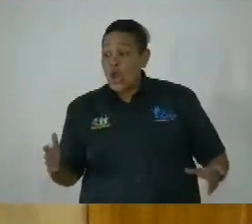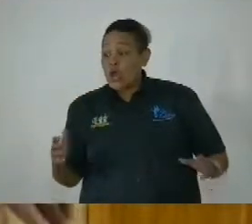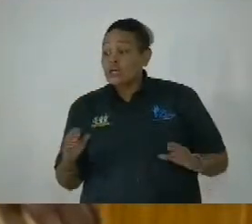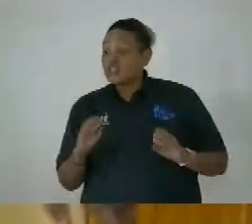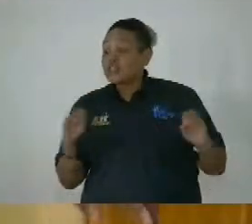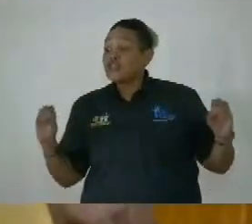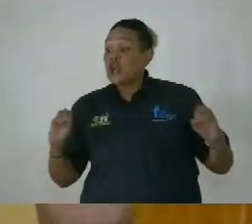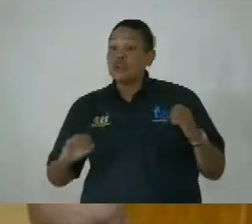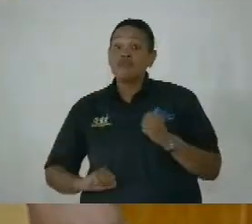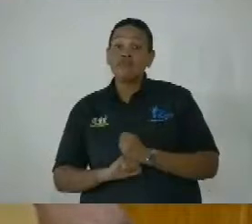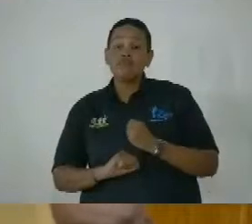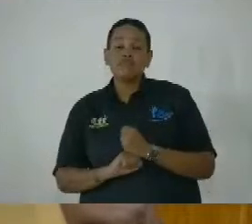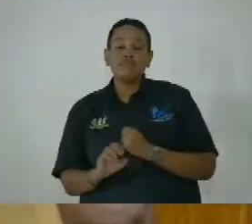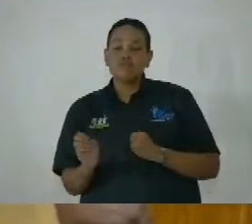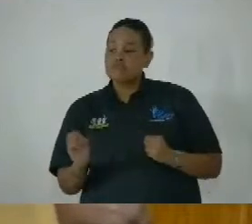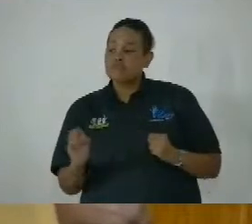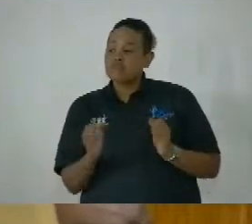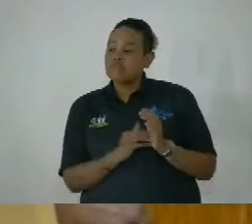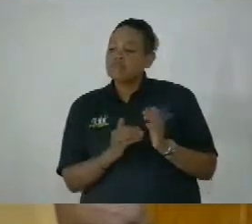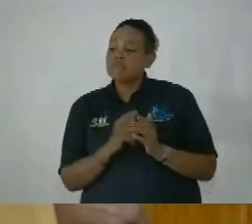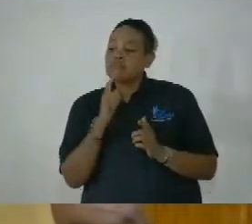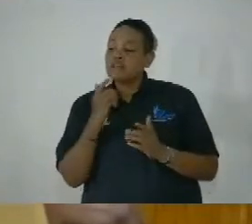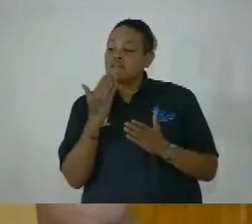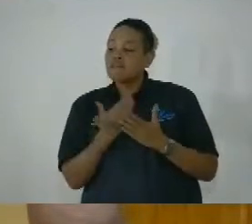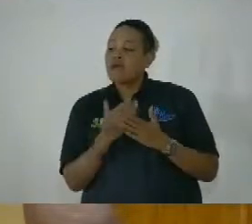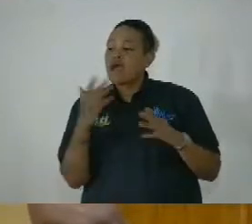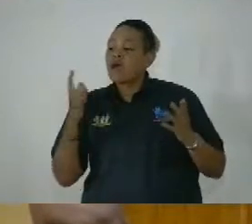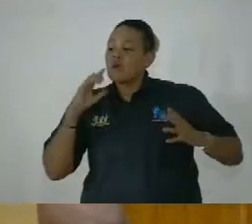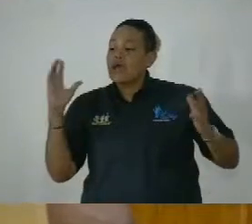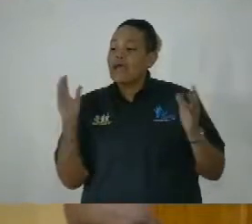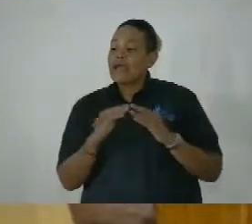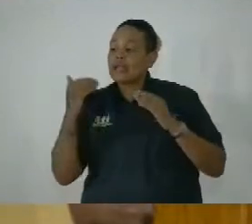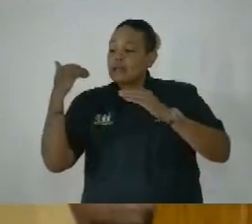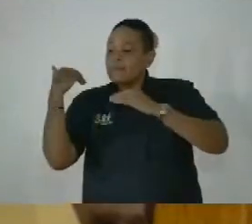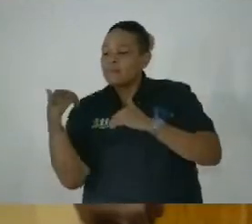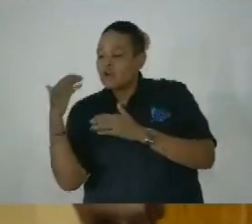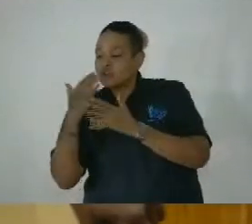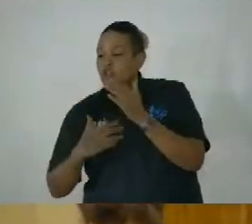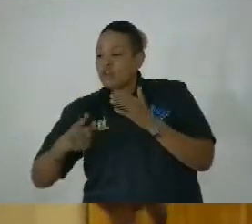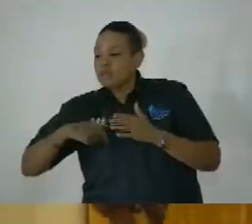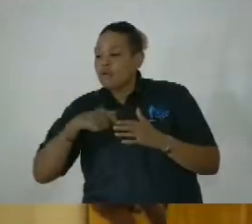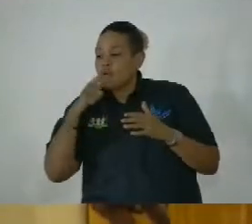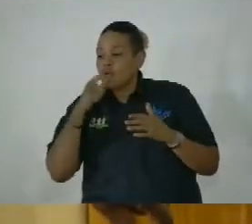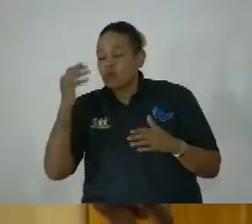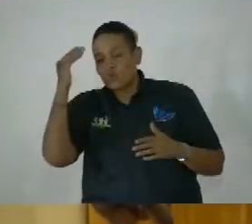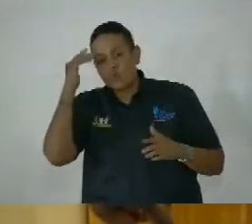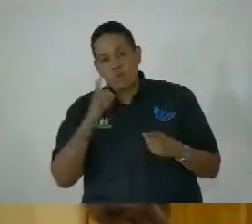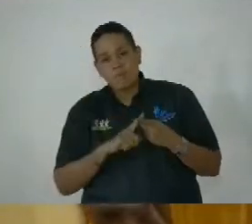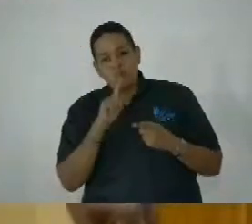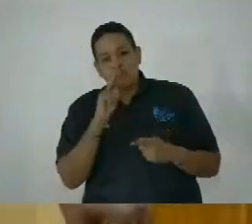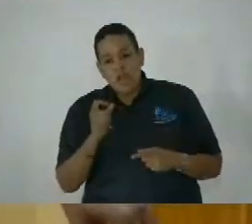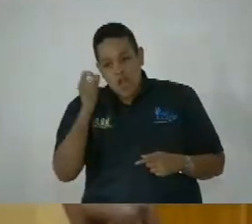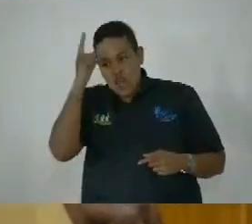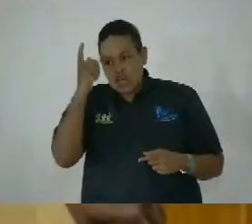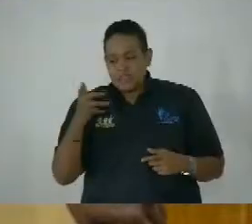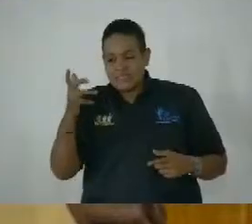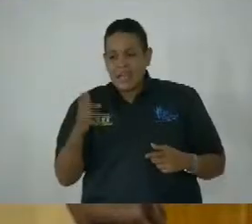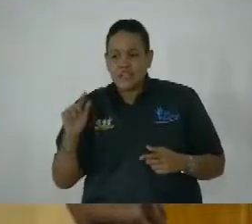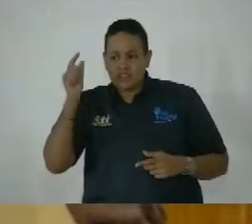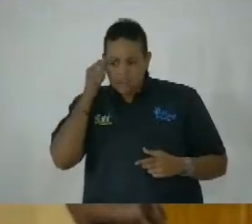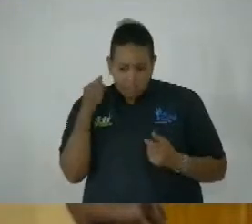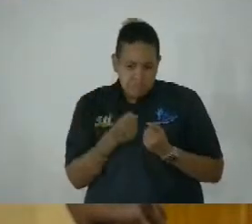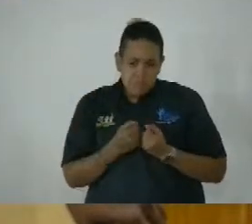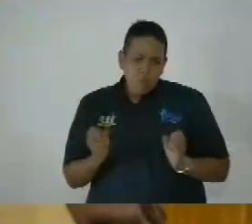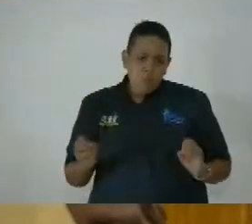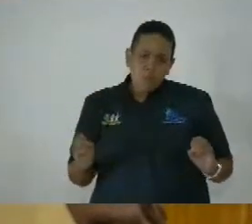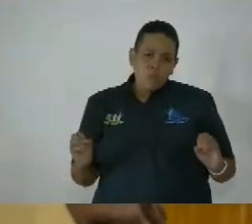non-existent. The fact is, the entire burden falls on some of us who know and understand. So I'd love to